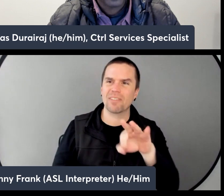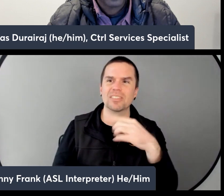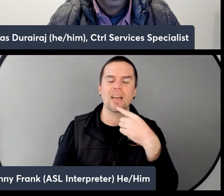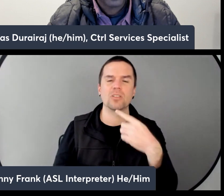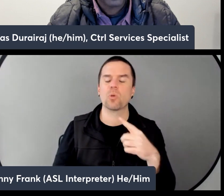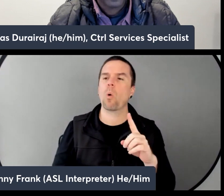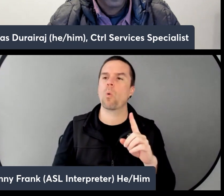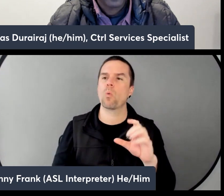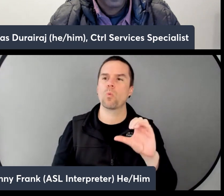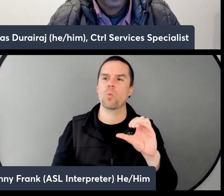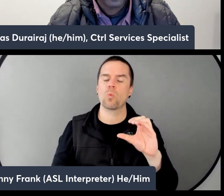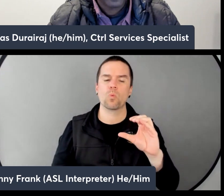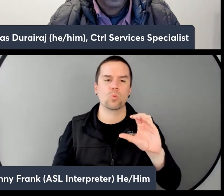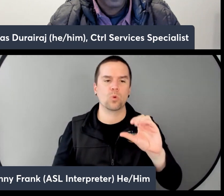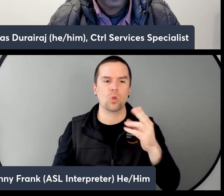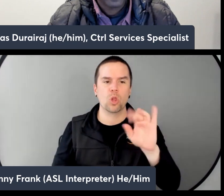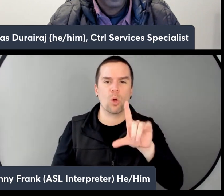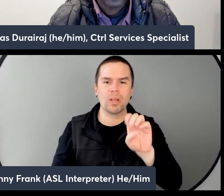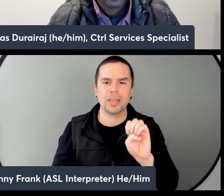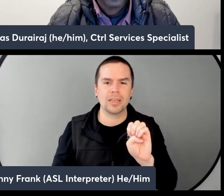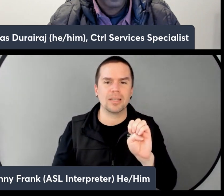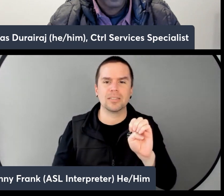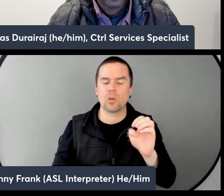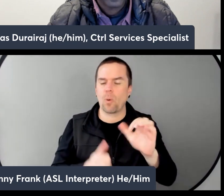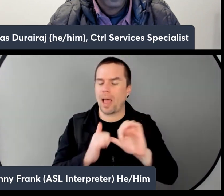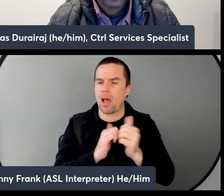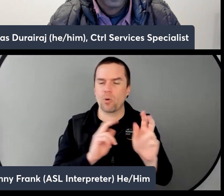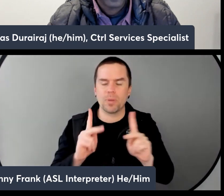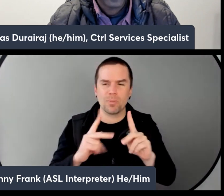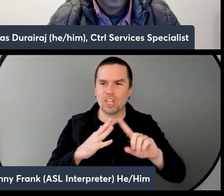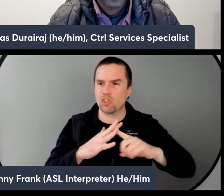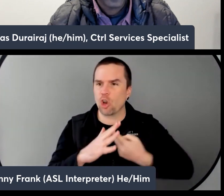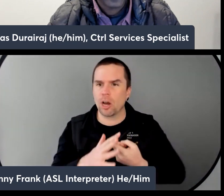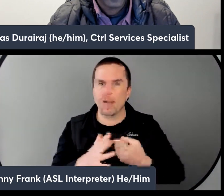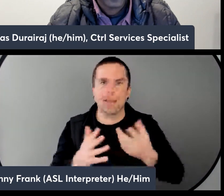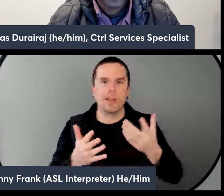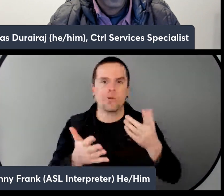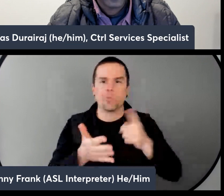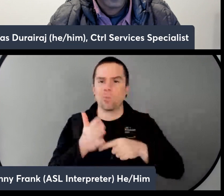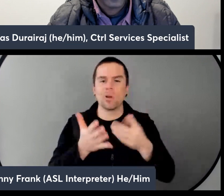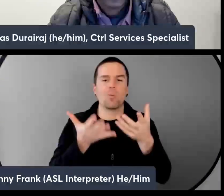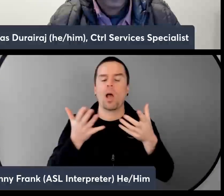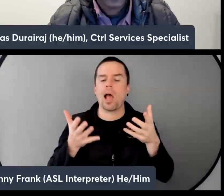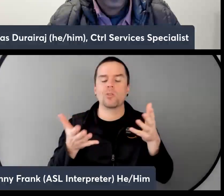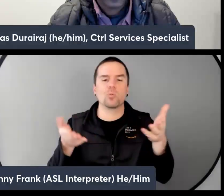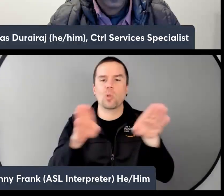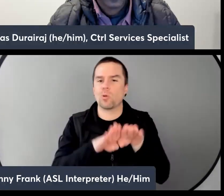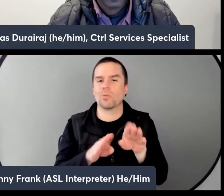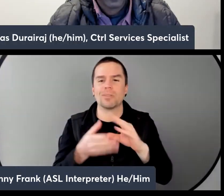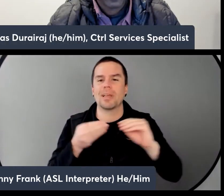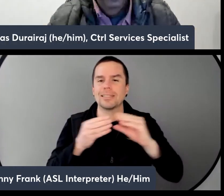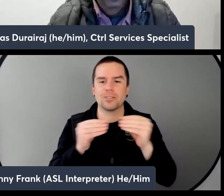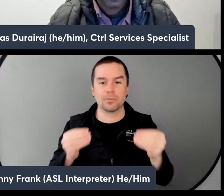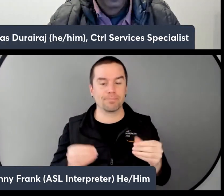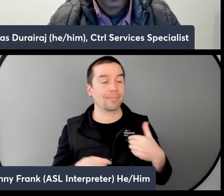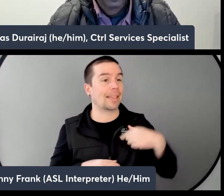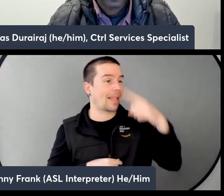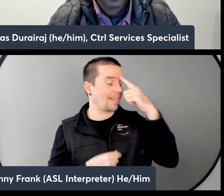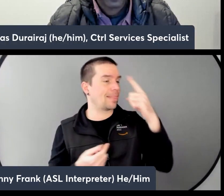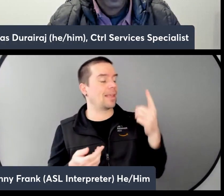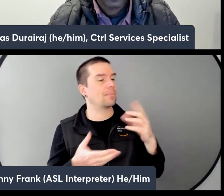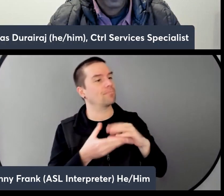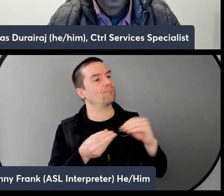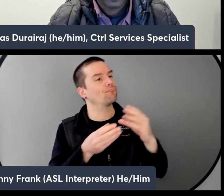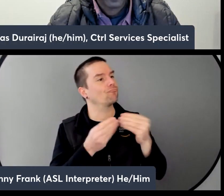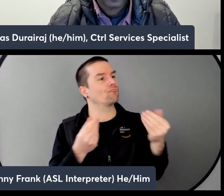they get started? What do you want to close with? I think I'd close with